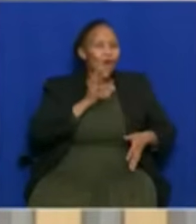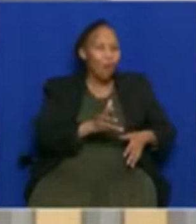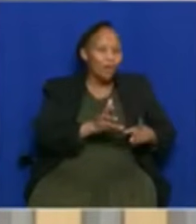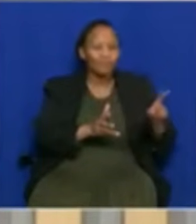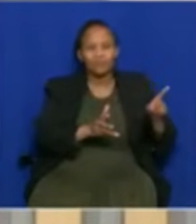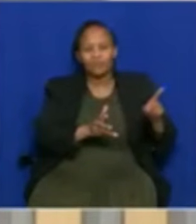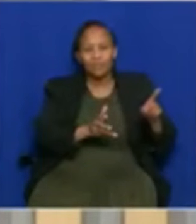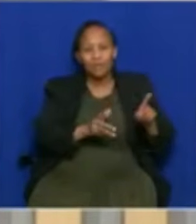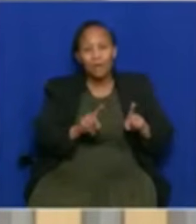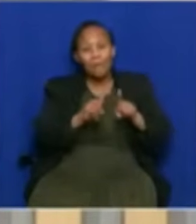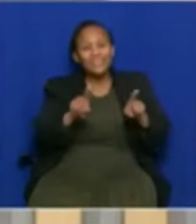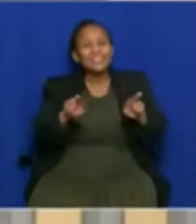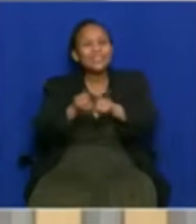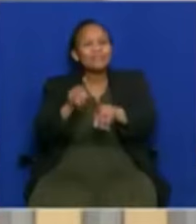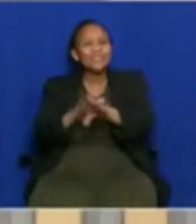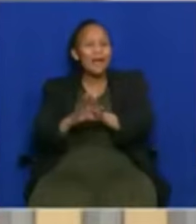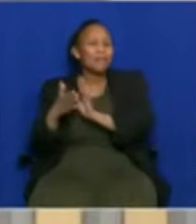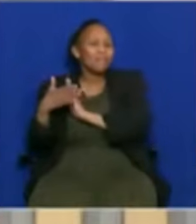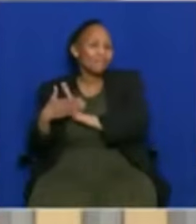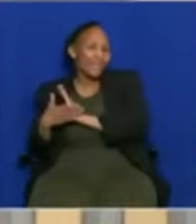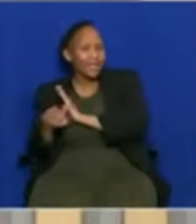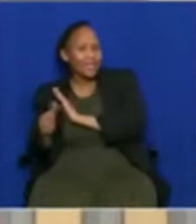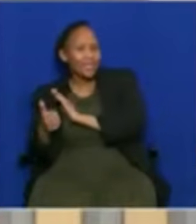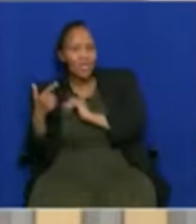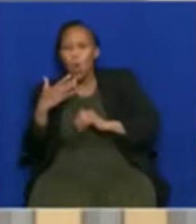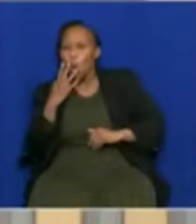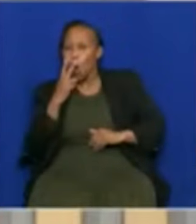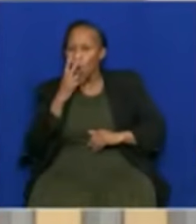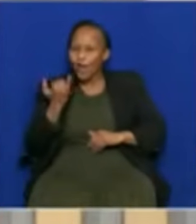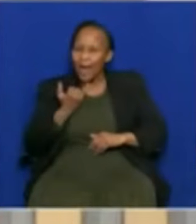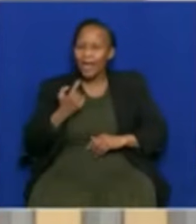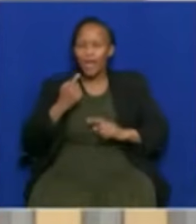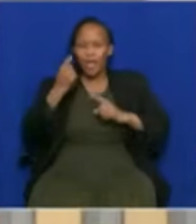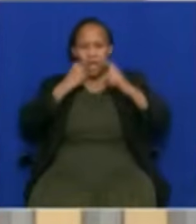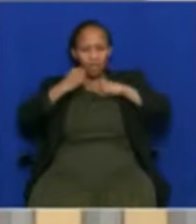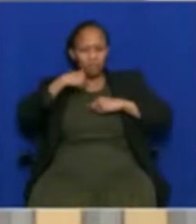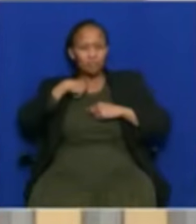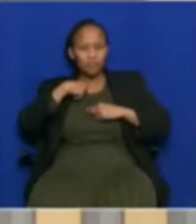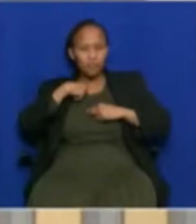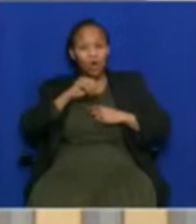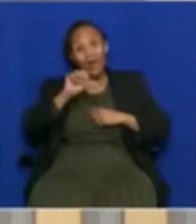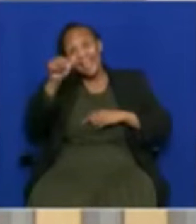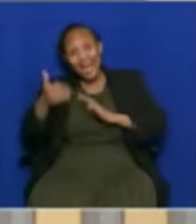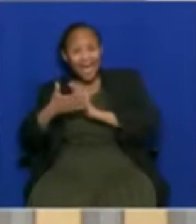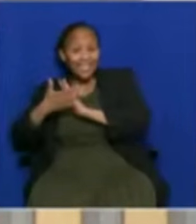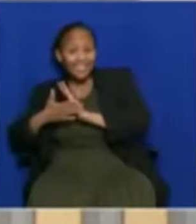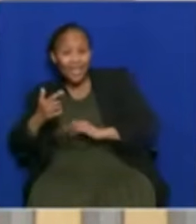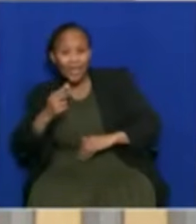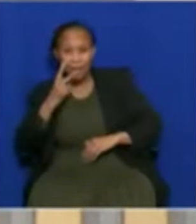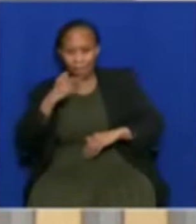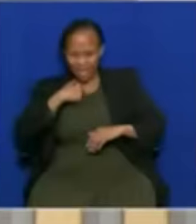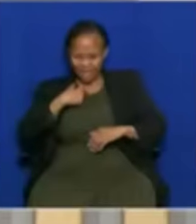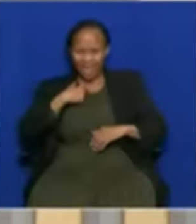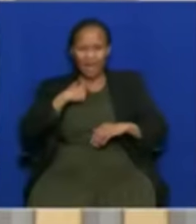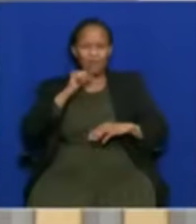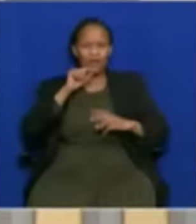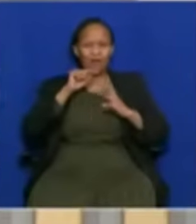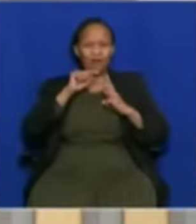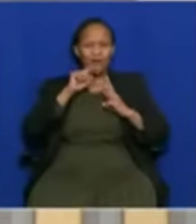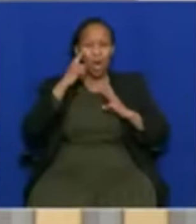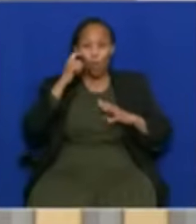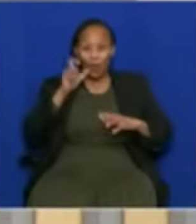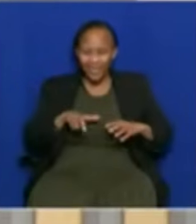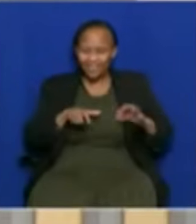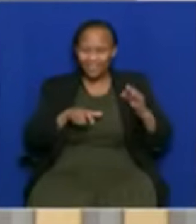coming across that like I'm an accused. And on the other side, I'm coming out as a witness. So I'm either here as an accused